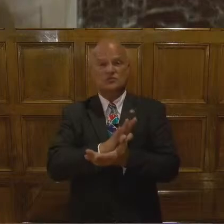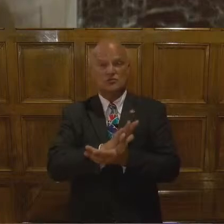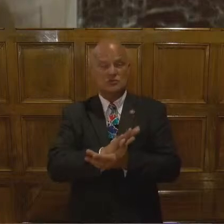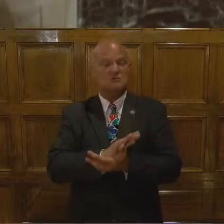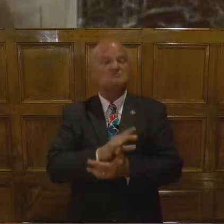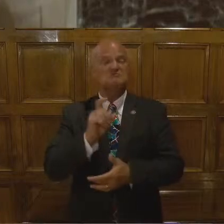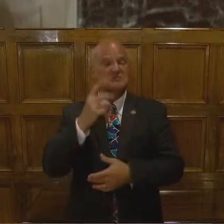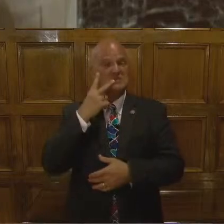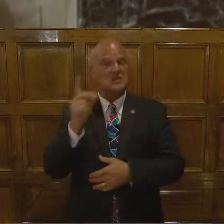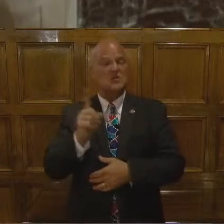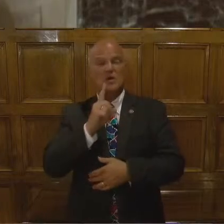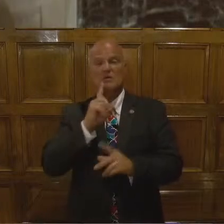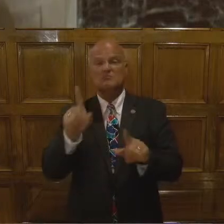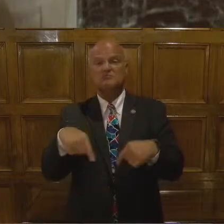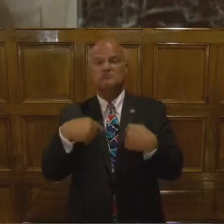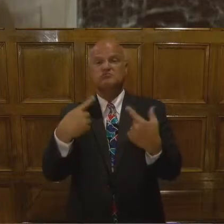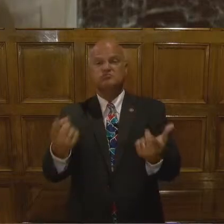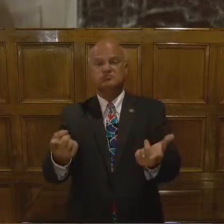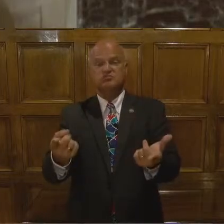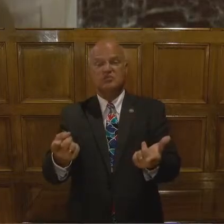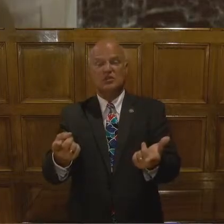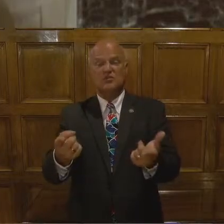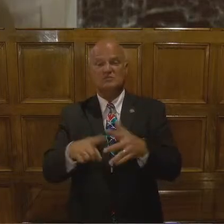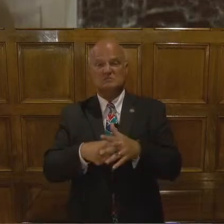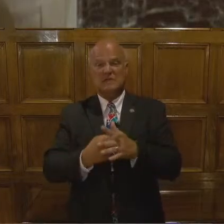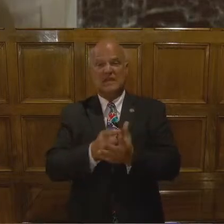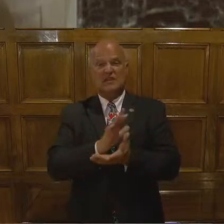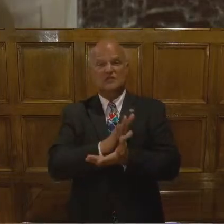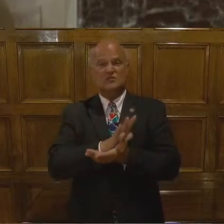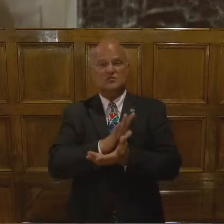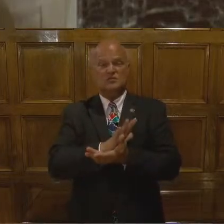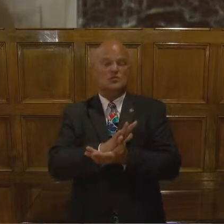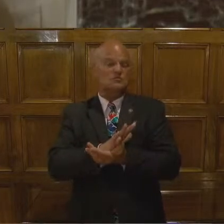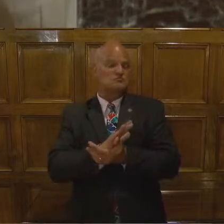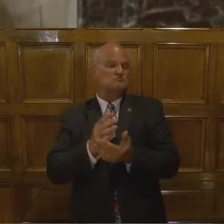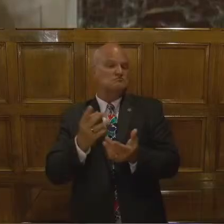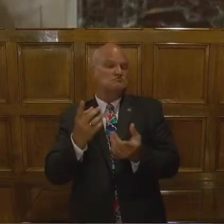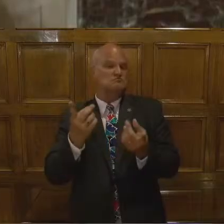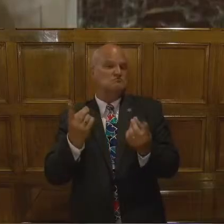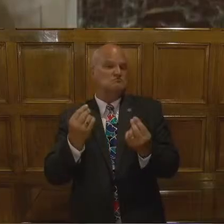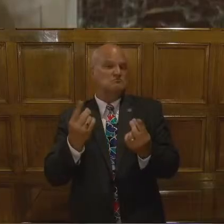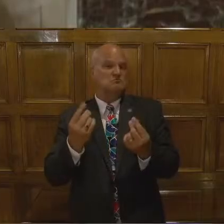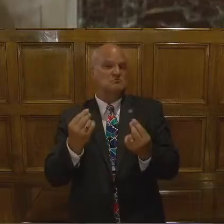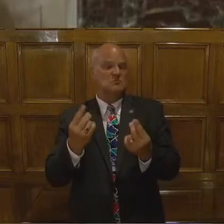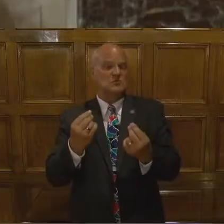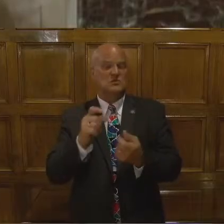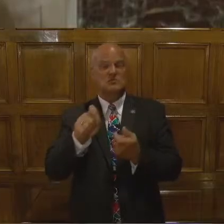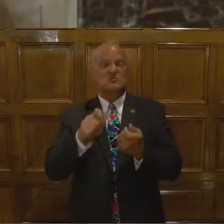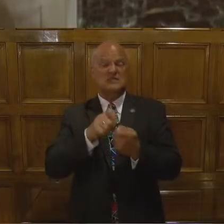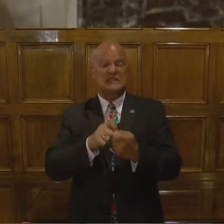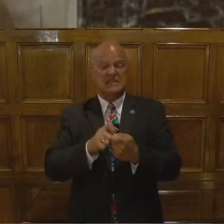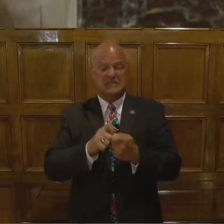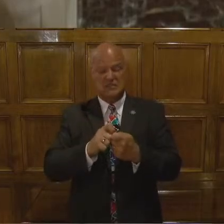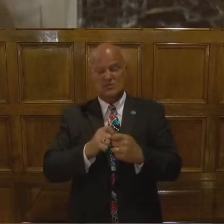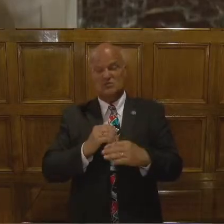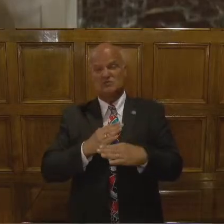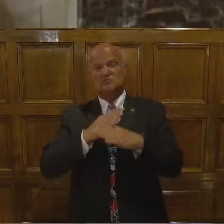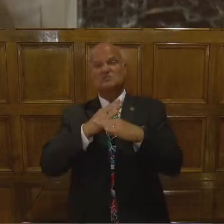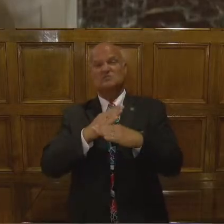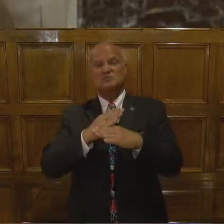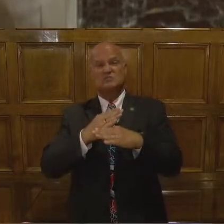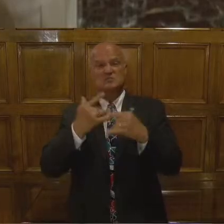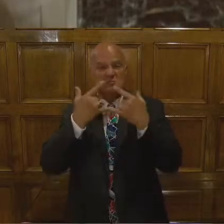we'll have to see where we are at the beginning of school as to whether any particular precautions need to be put